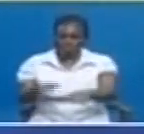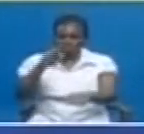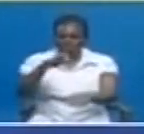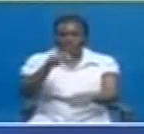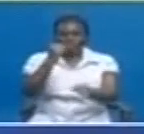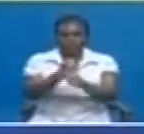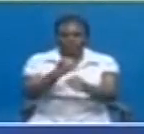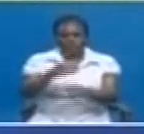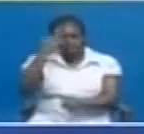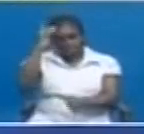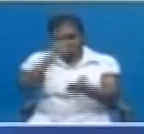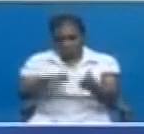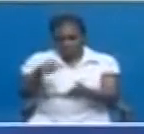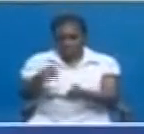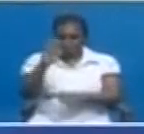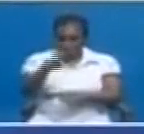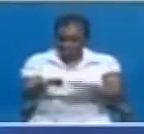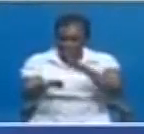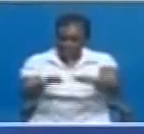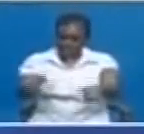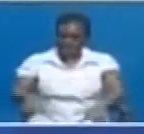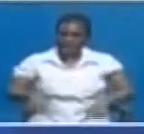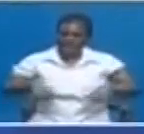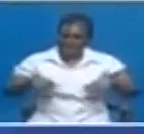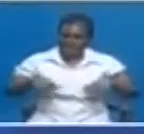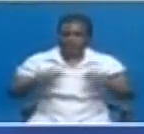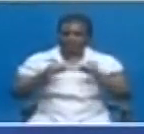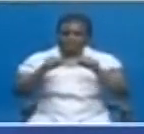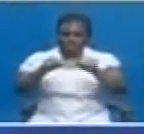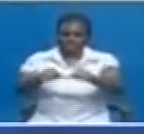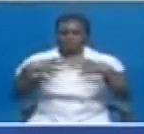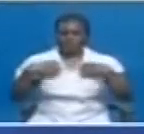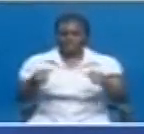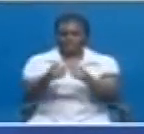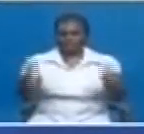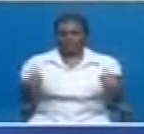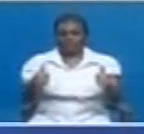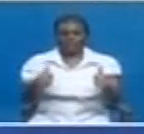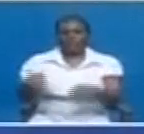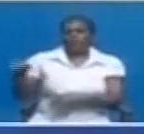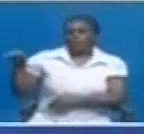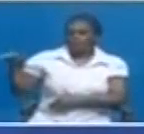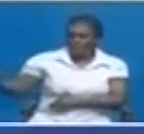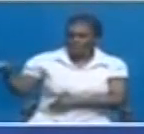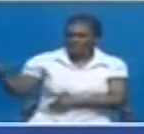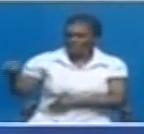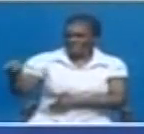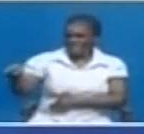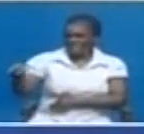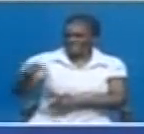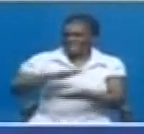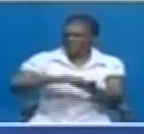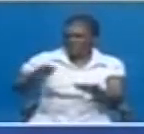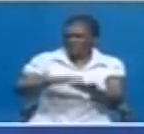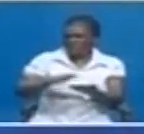make, knowing that it's these same steps that help them to maintain their health. The early morning cold is no excuse